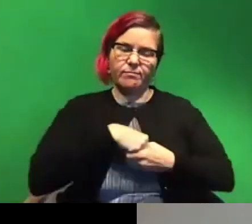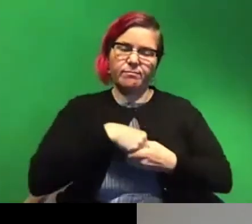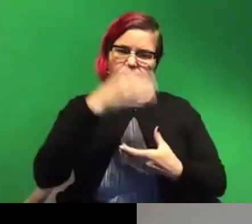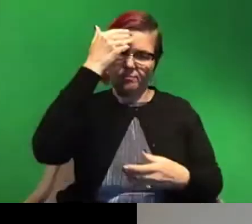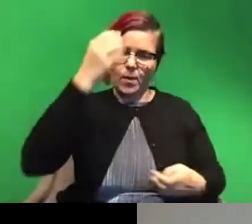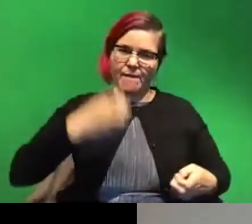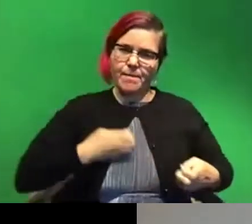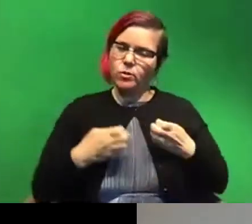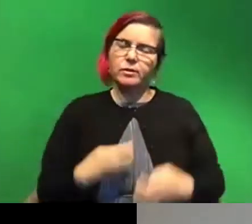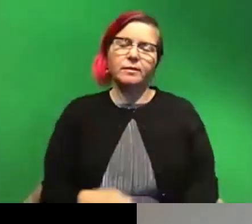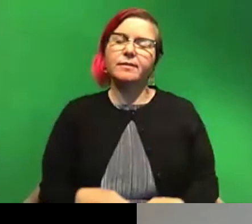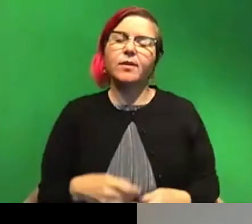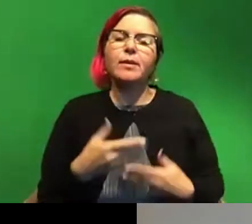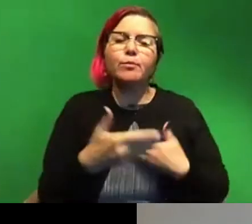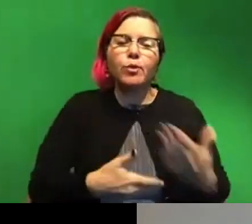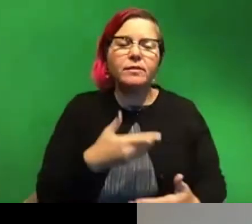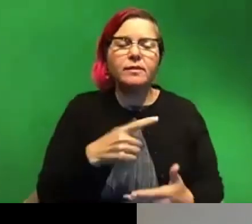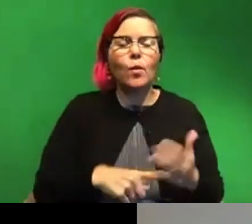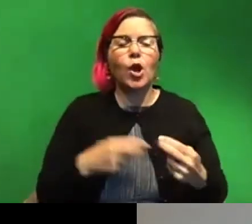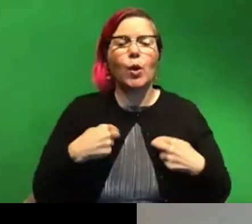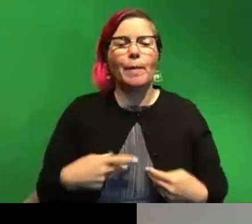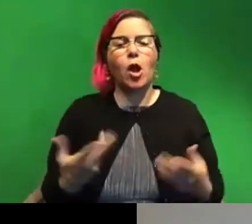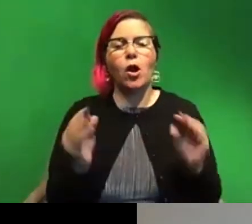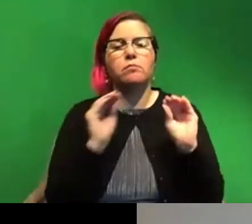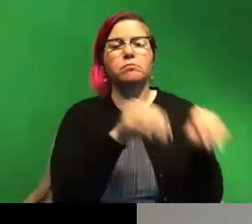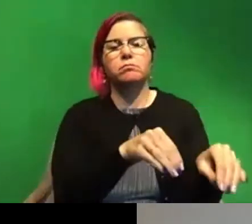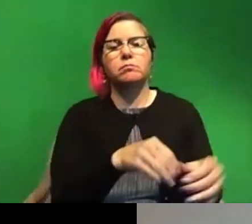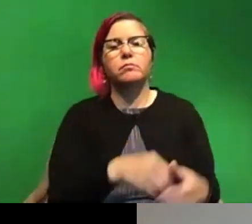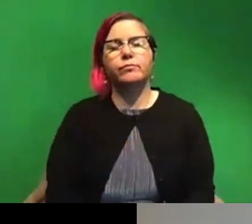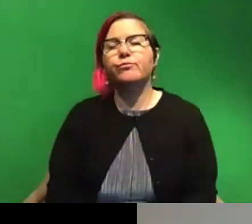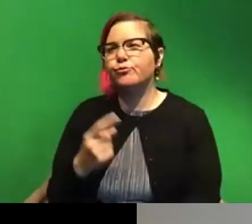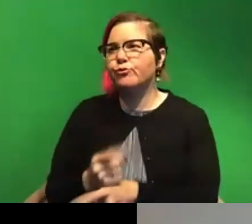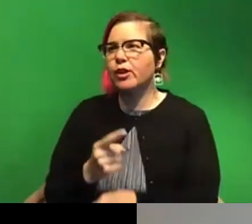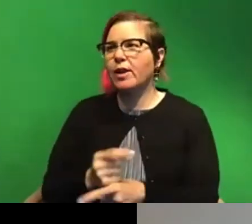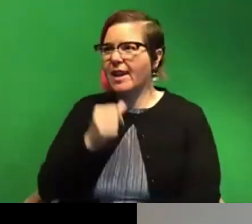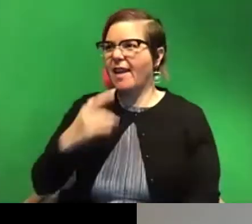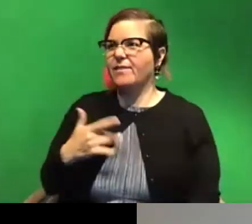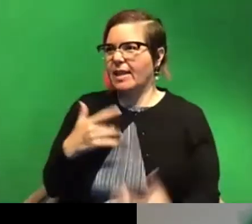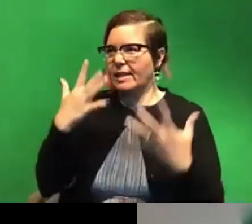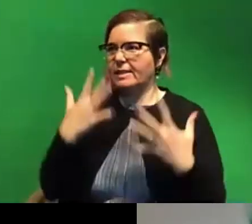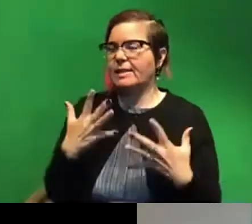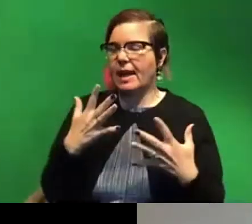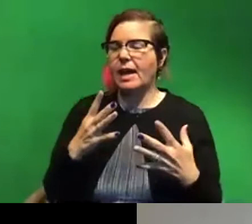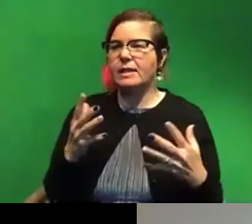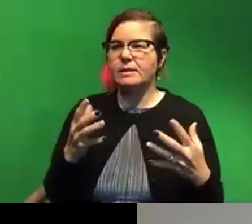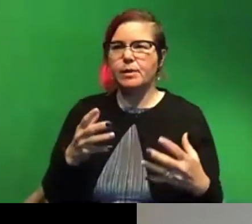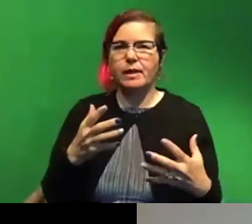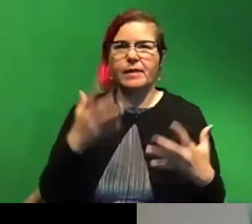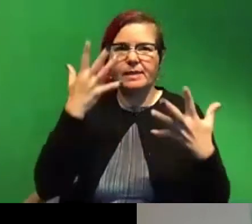that it's processing what a human has already input into it. Right. It's not feeling sad. It's putting the sad program